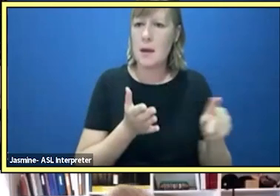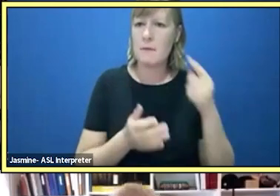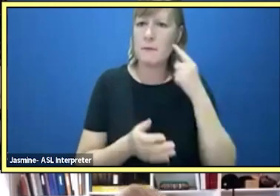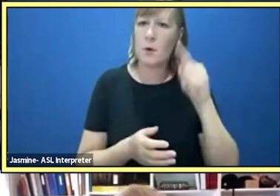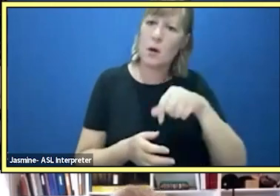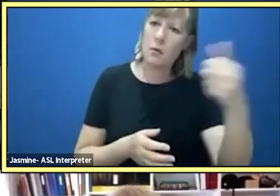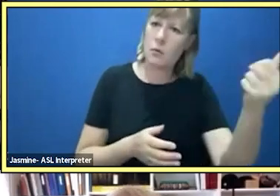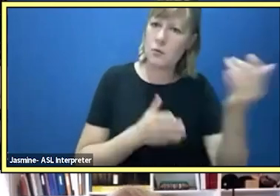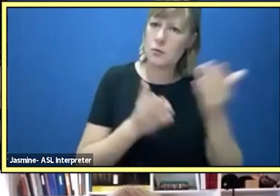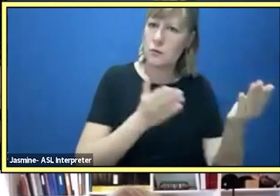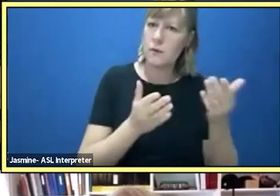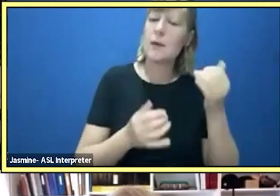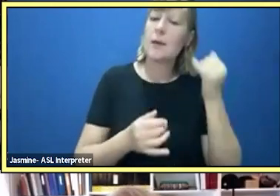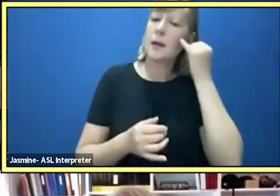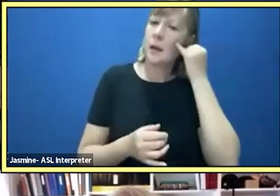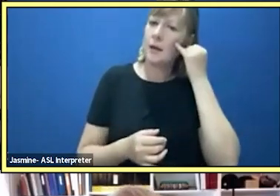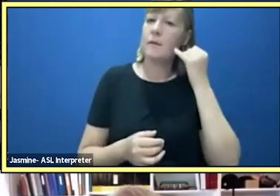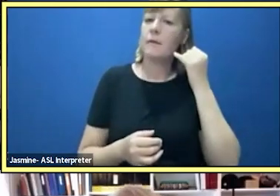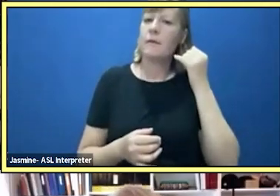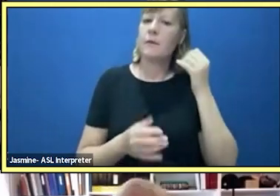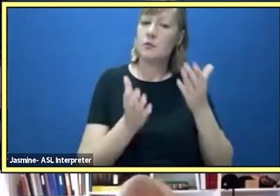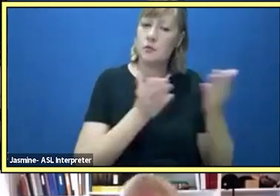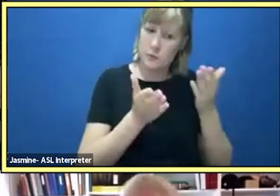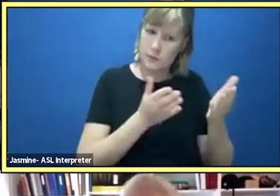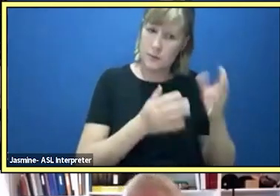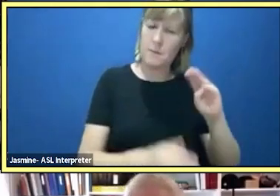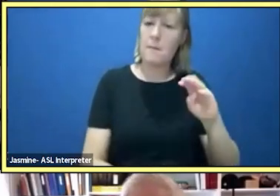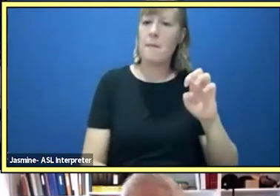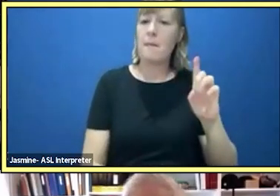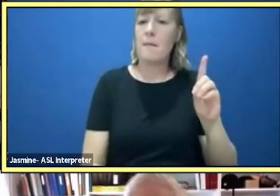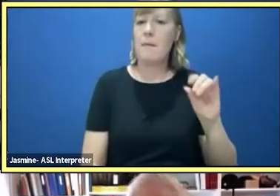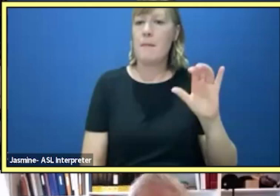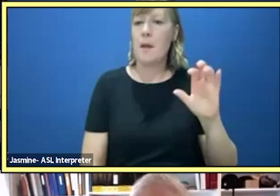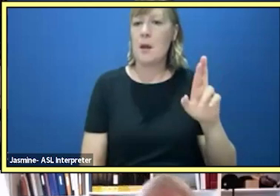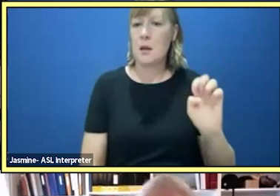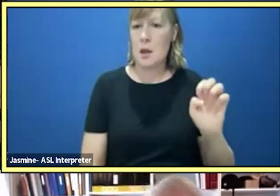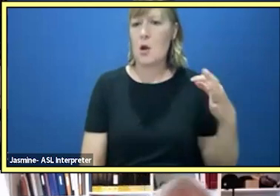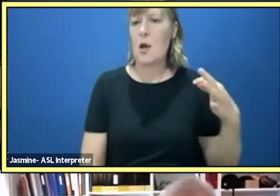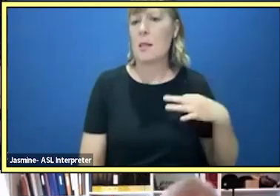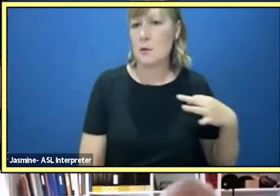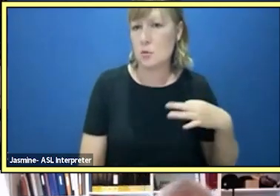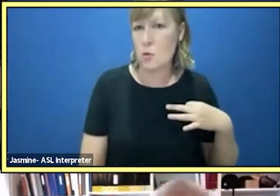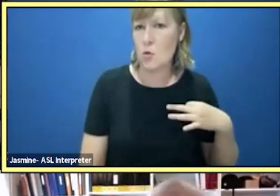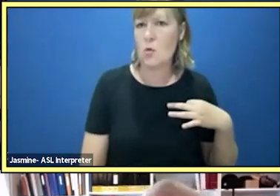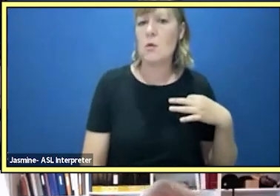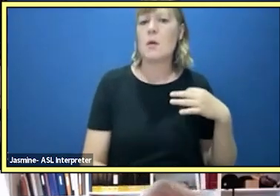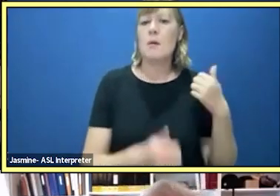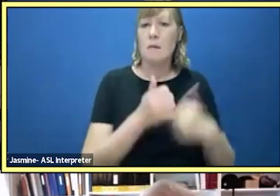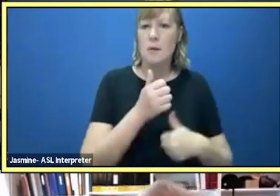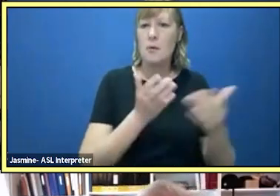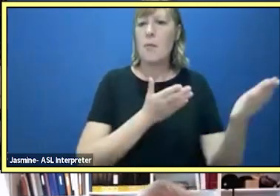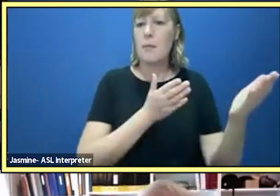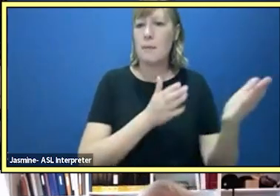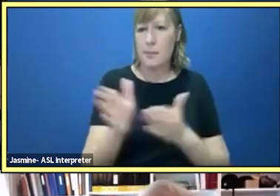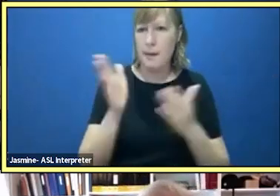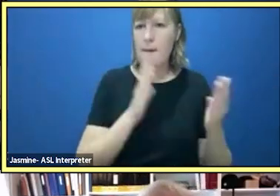in a person's plan. So we'd have to look at those on a case-by-case basis. We are working on some improved guidance